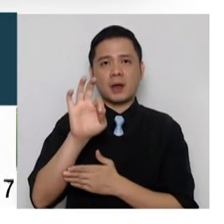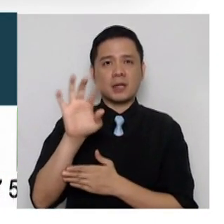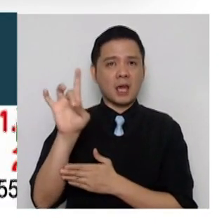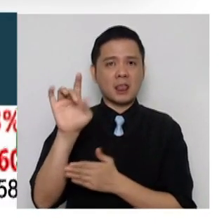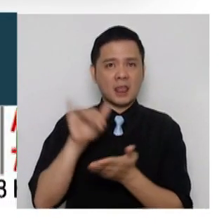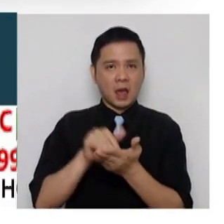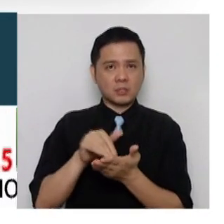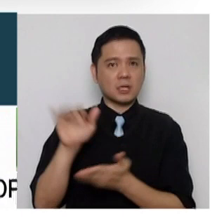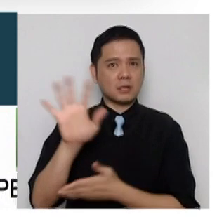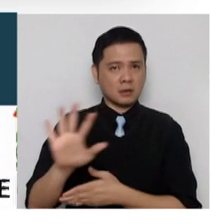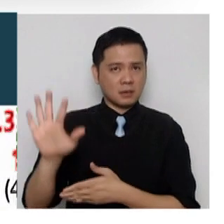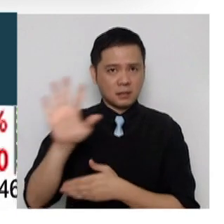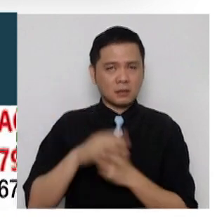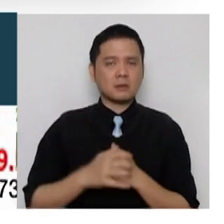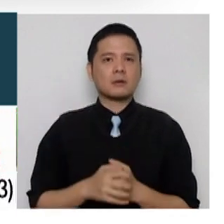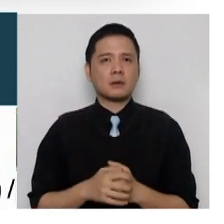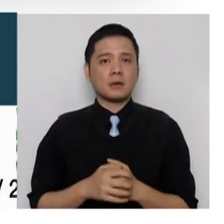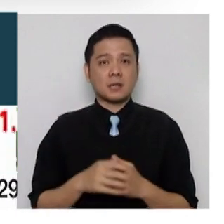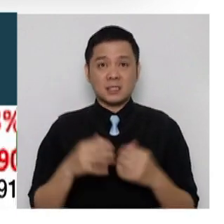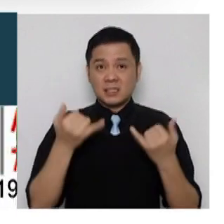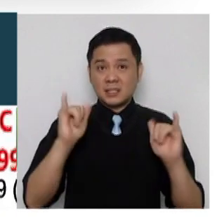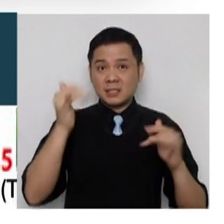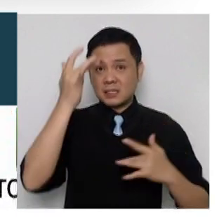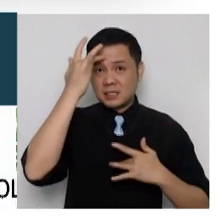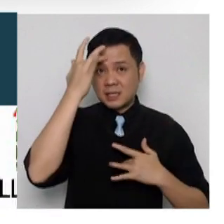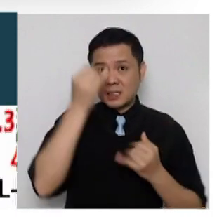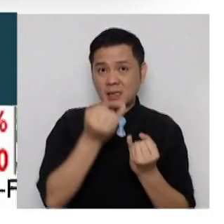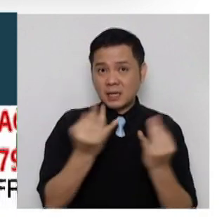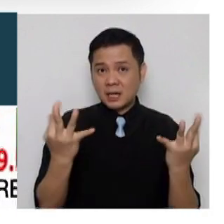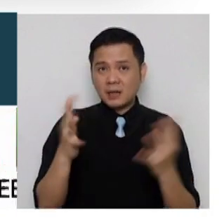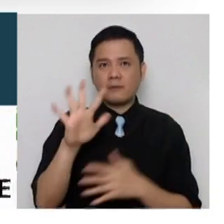1,398,000. The number of active cases stands at